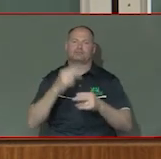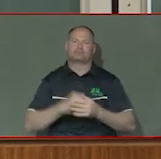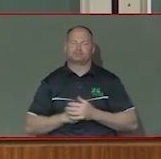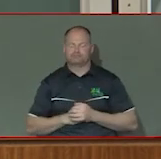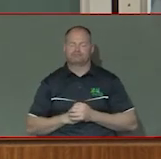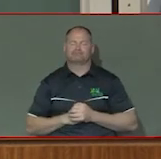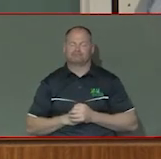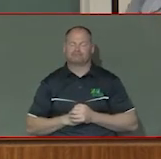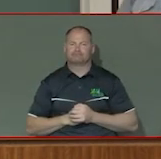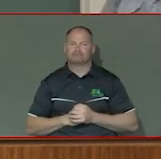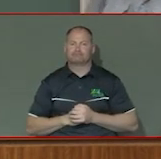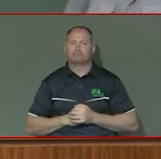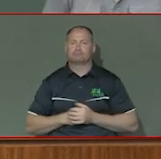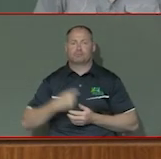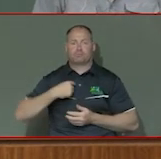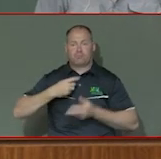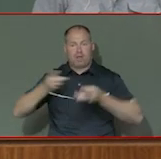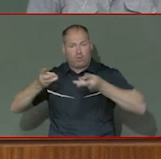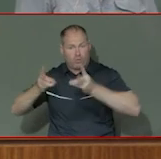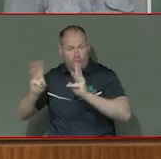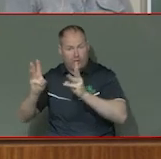you understand my reasoning?